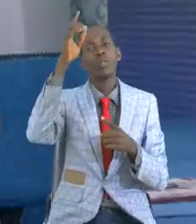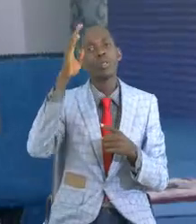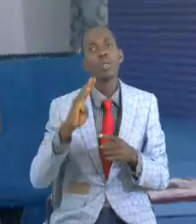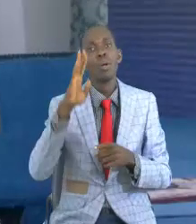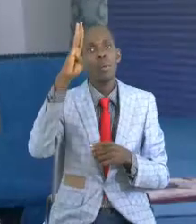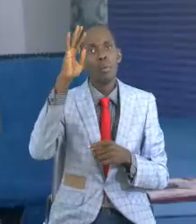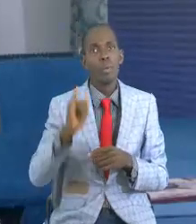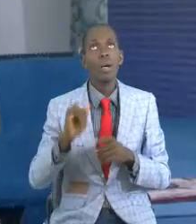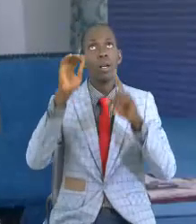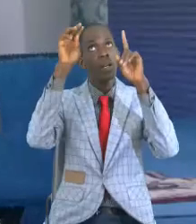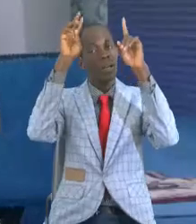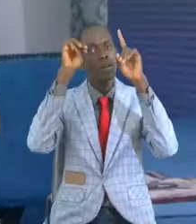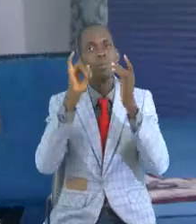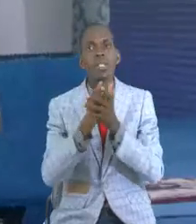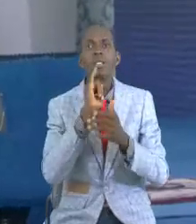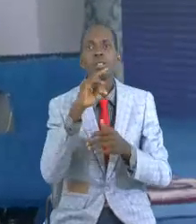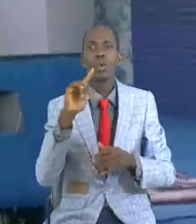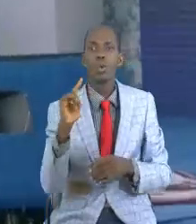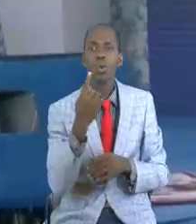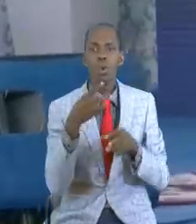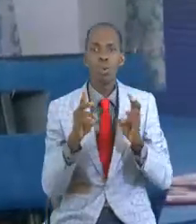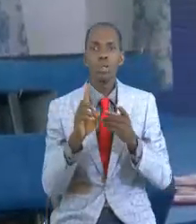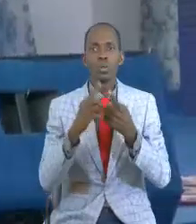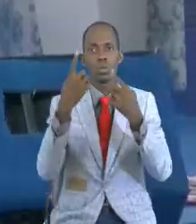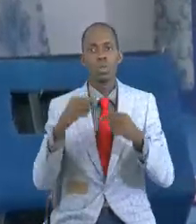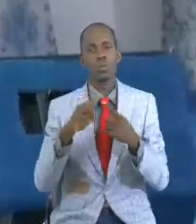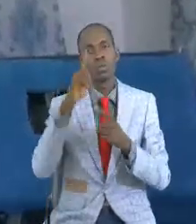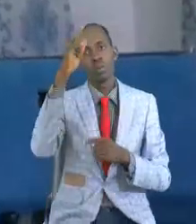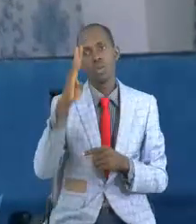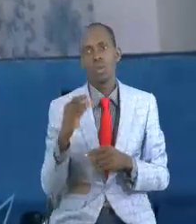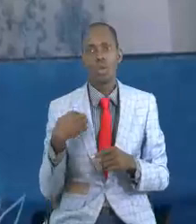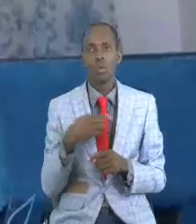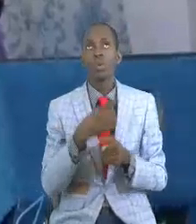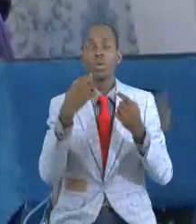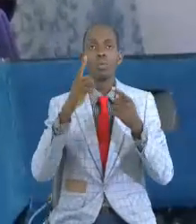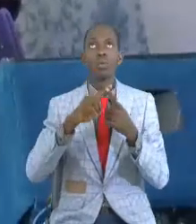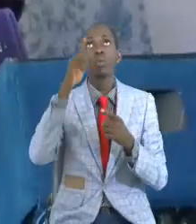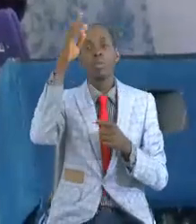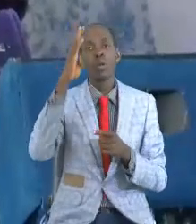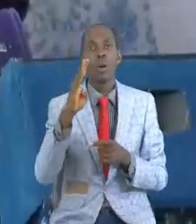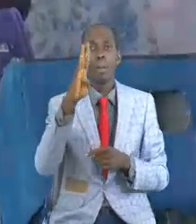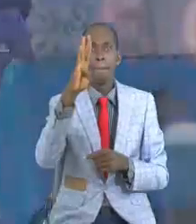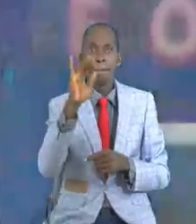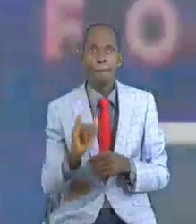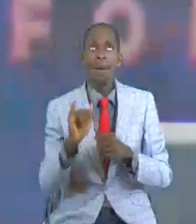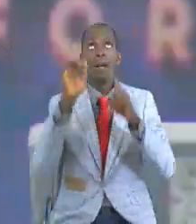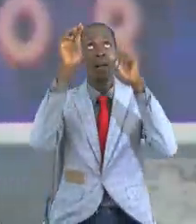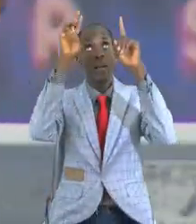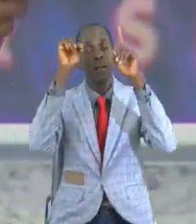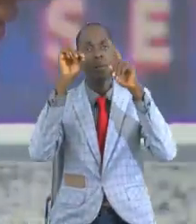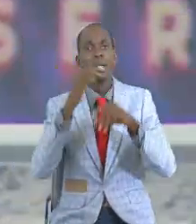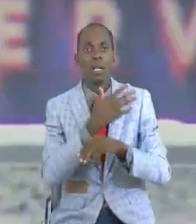him. That's the only way to come to God. We come to God by him. And then it